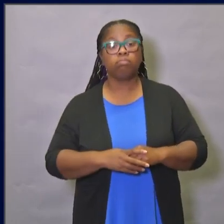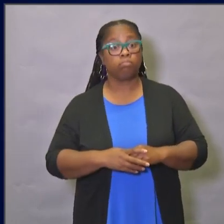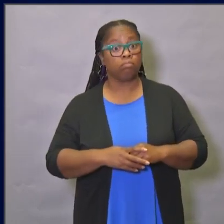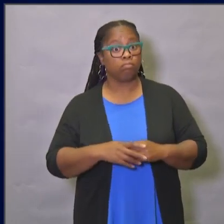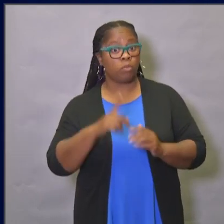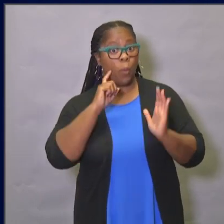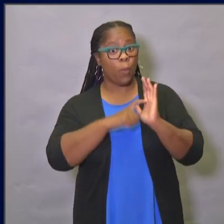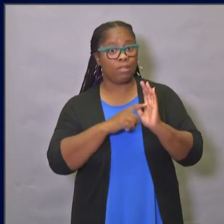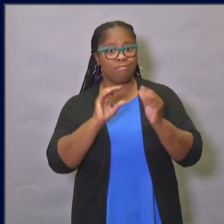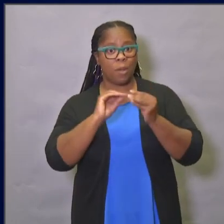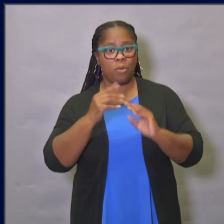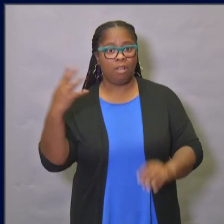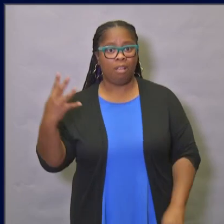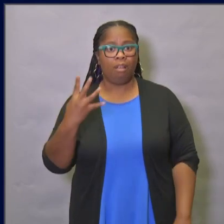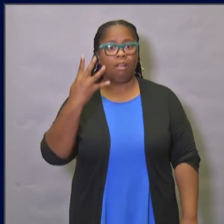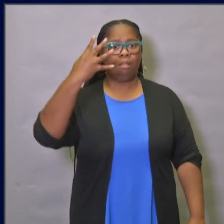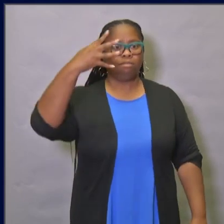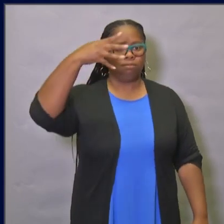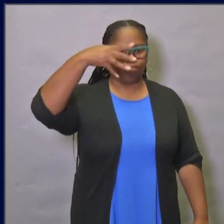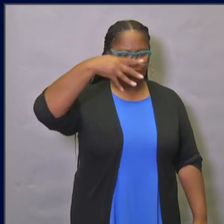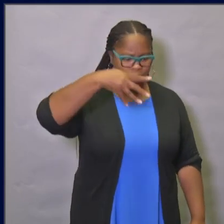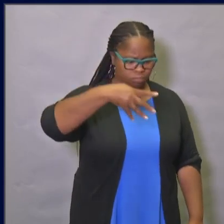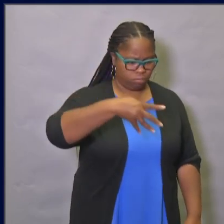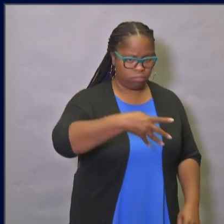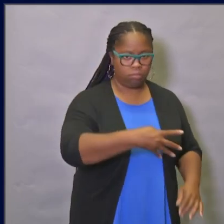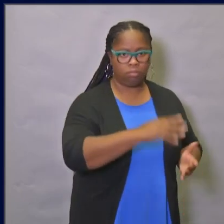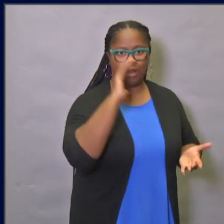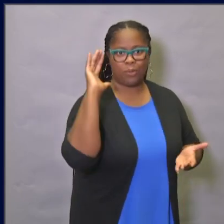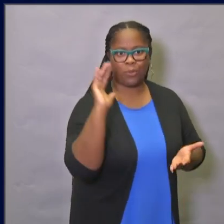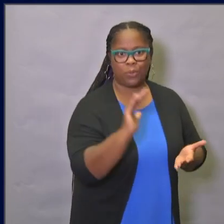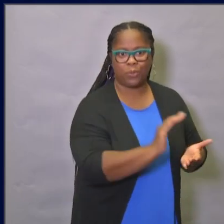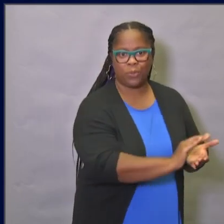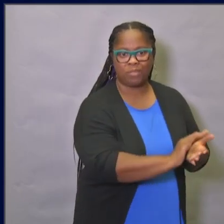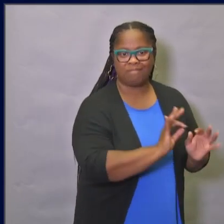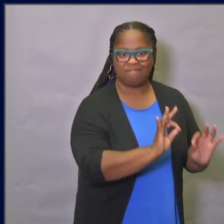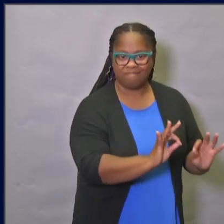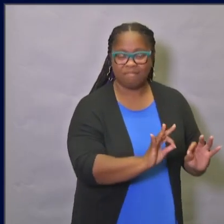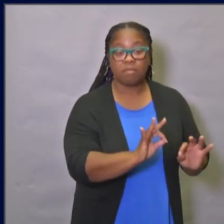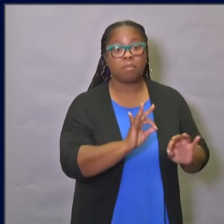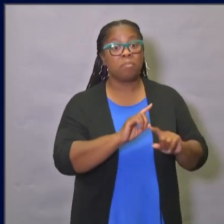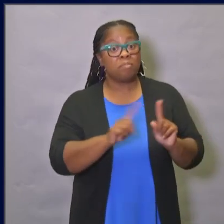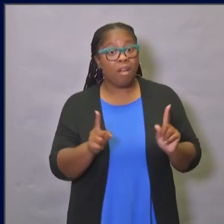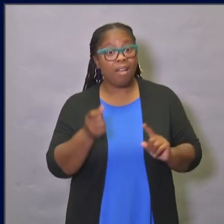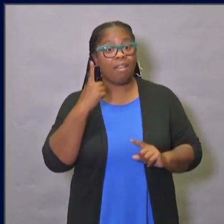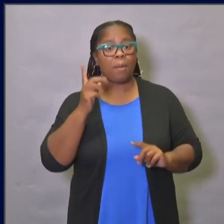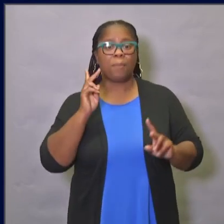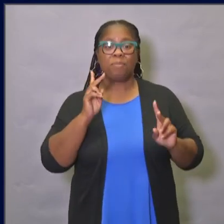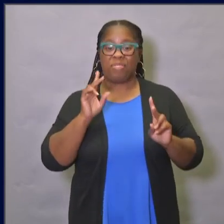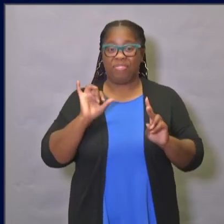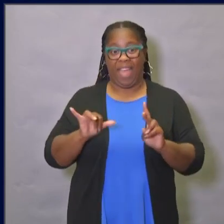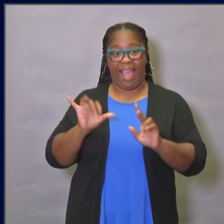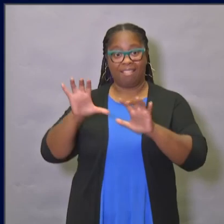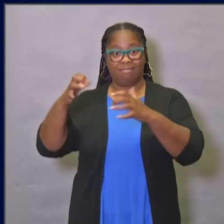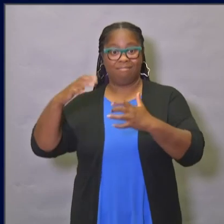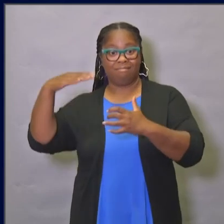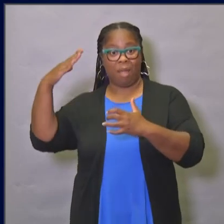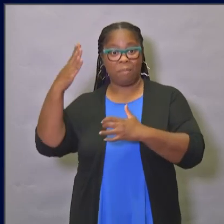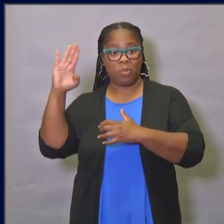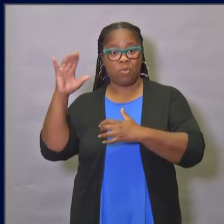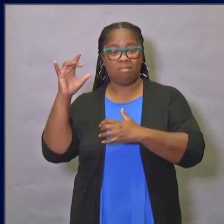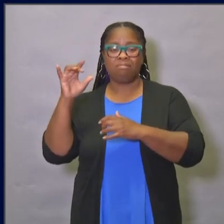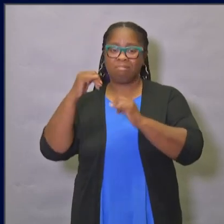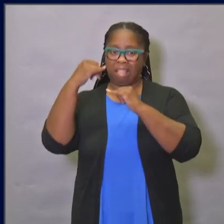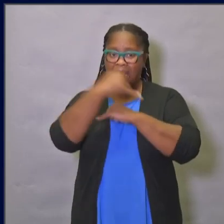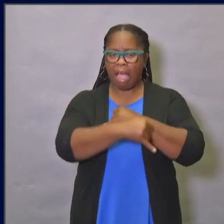for everyone, this group has consistently had the highest numbers of people testing positive for the virus. The yellow line